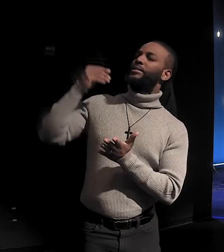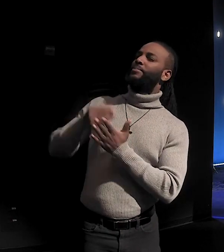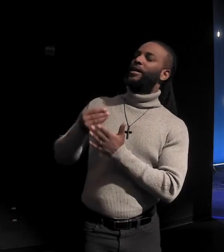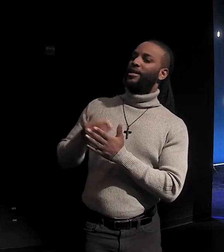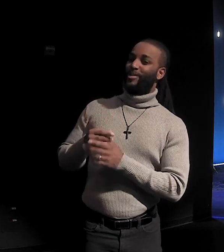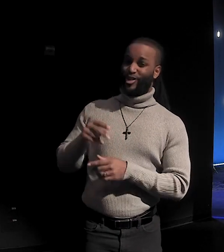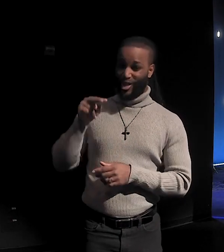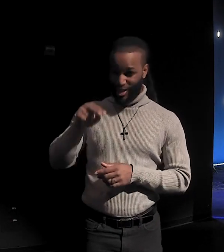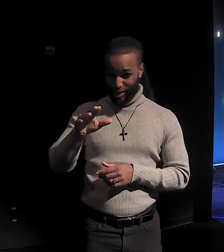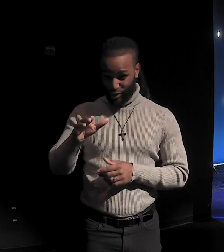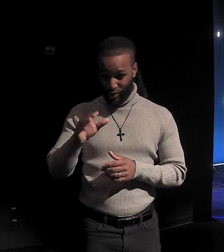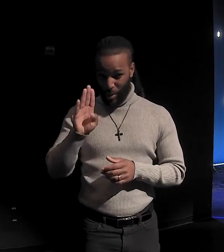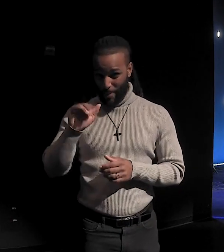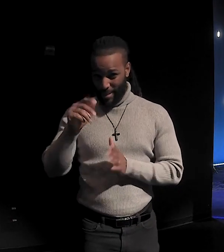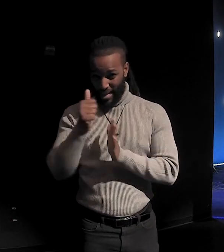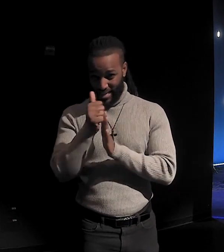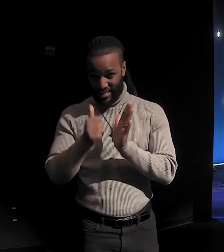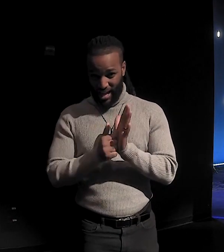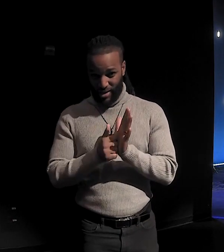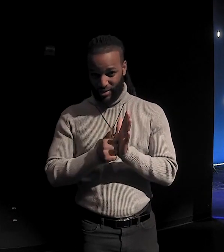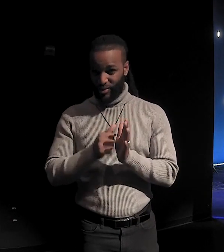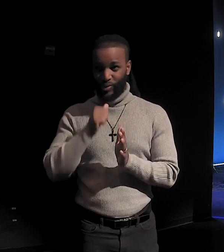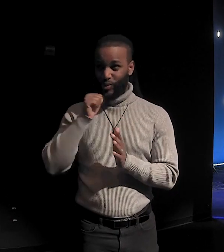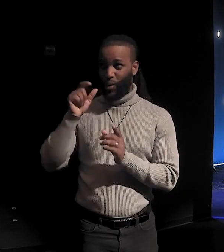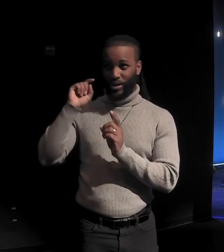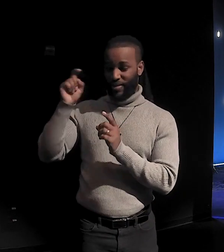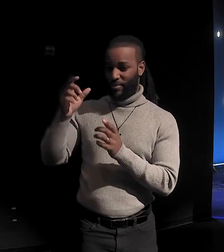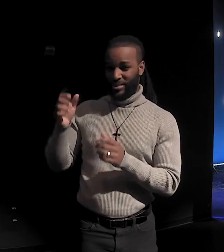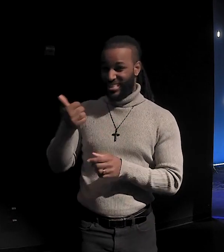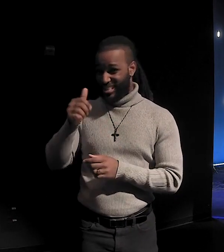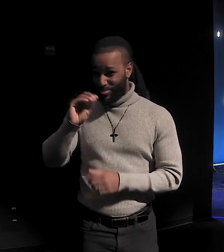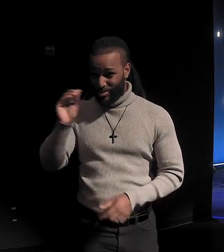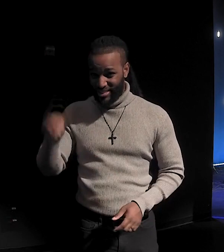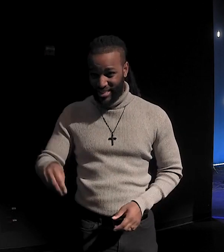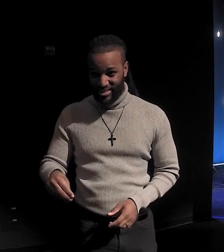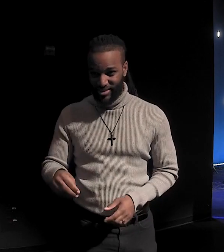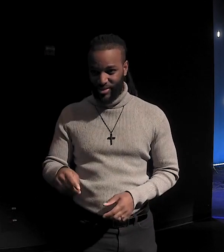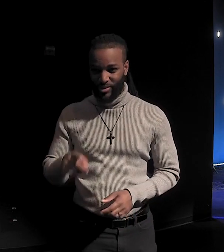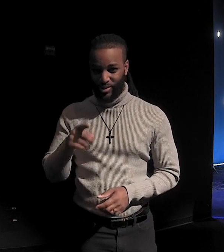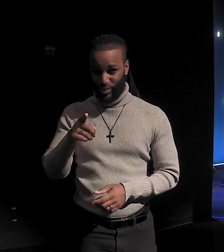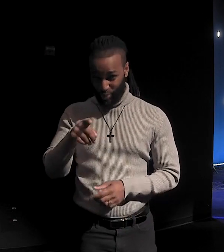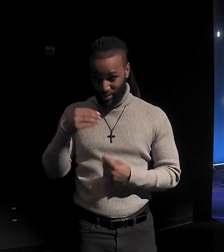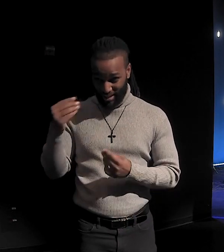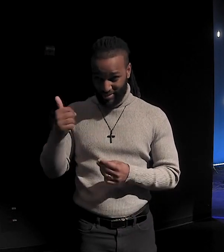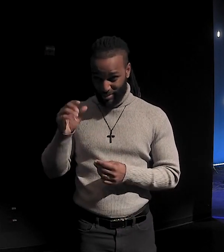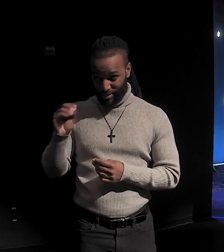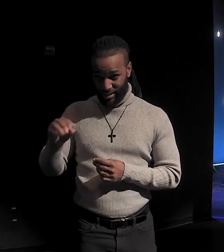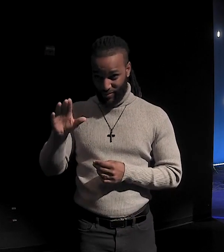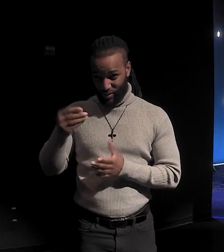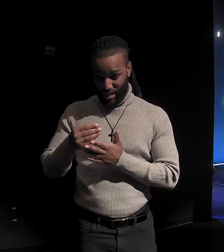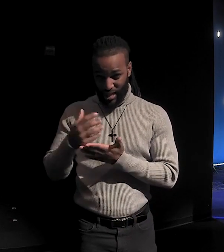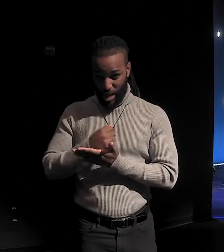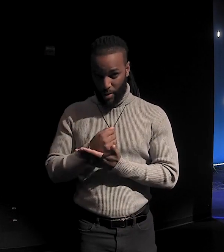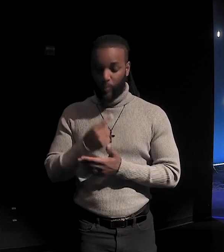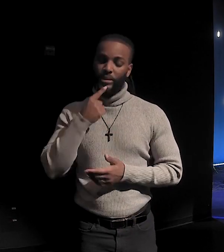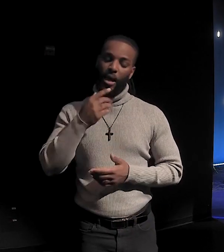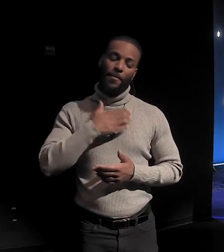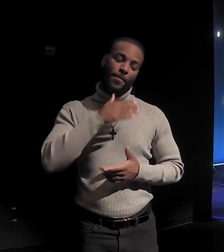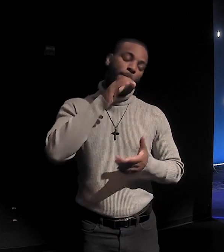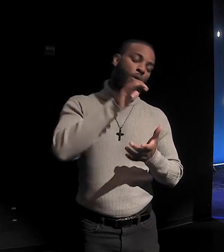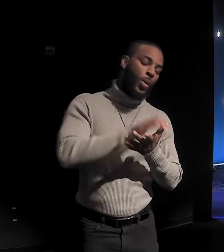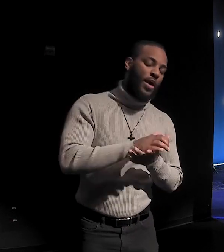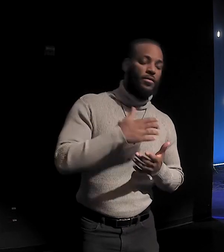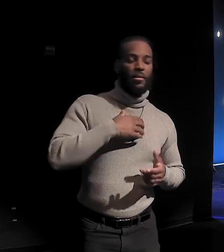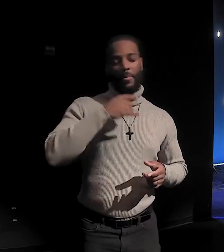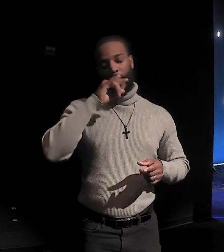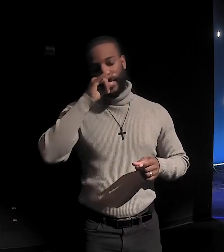man, when you look at your wallet, you're like, He gets nothing. 10%? I ain't even giving 10%. We say, my wife, my kids, this is getting